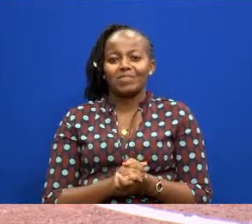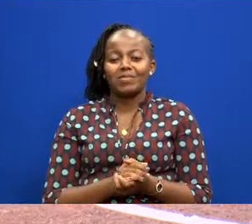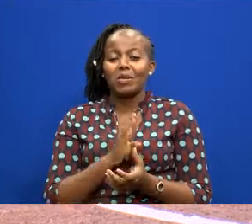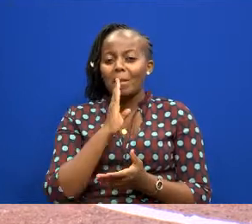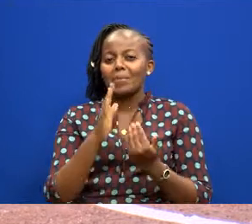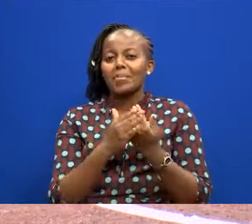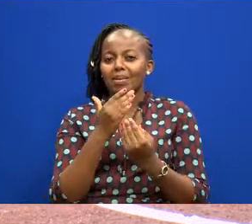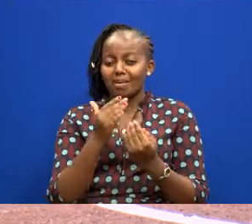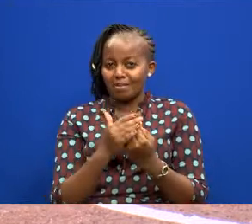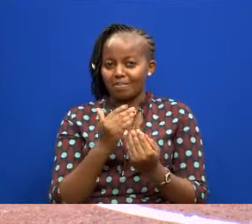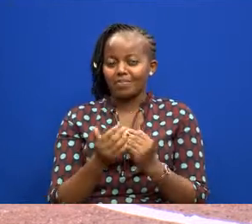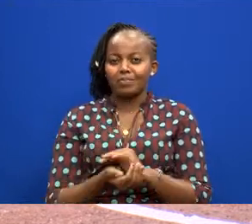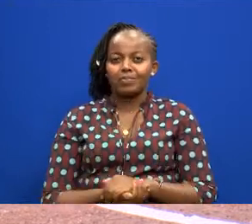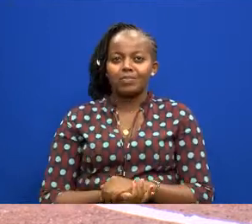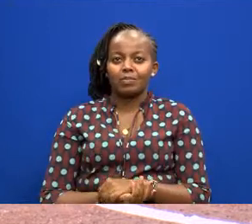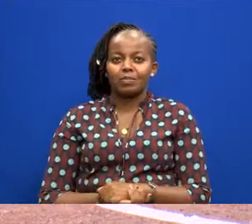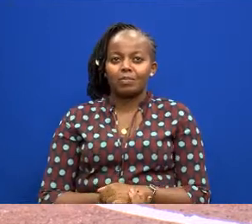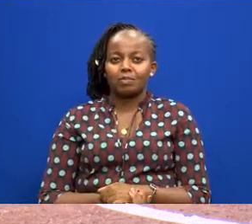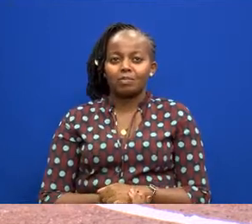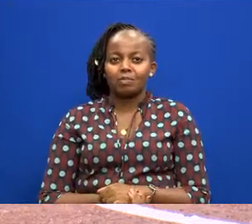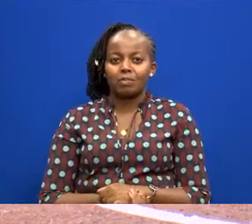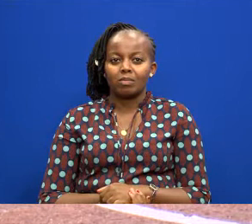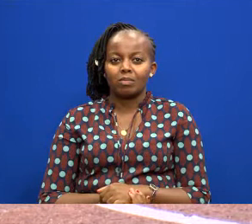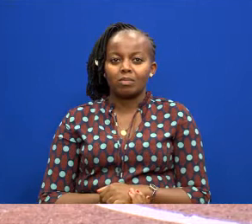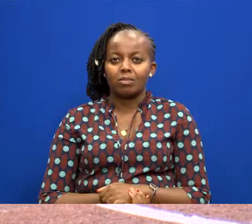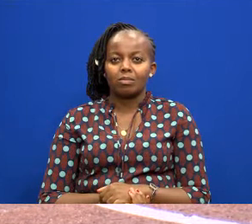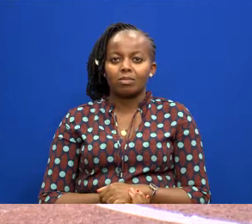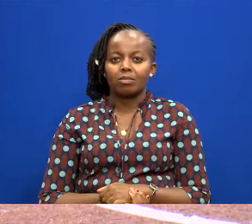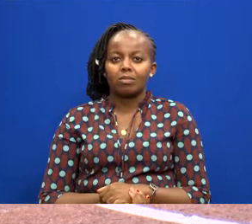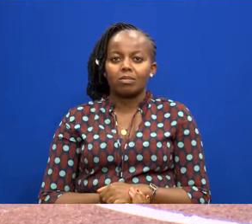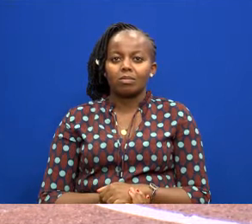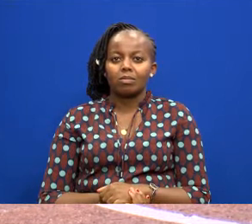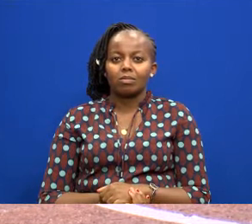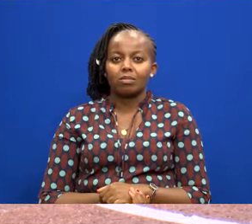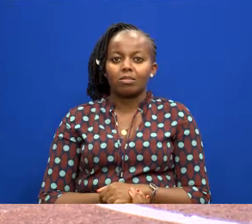When you get there, it's confusing. Why?